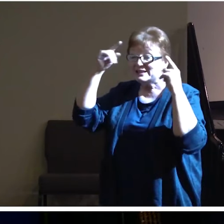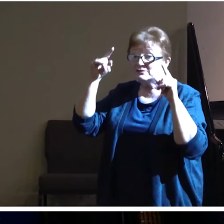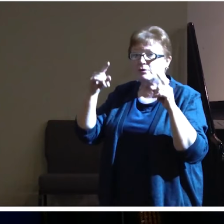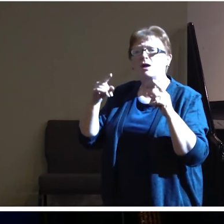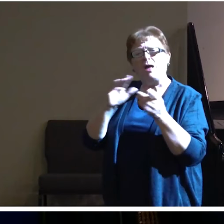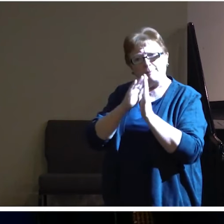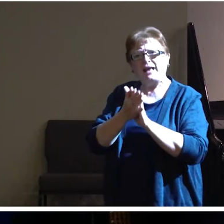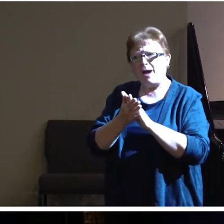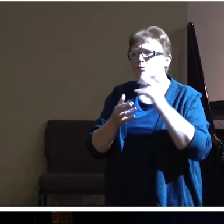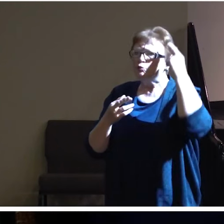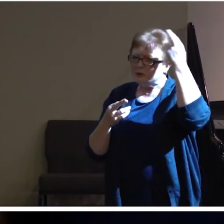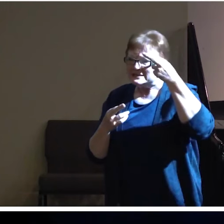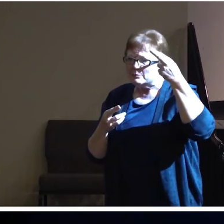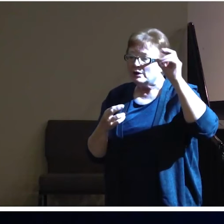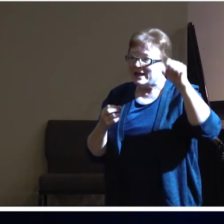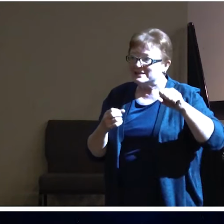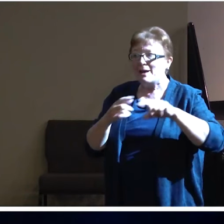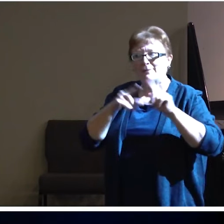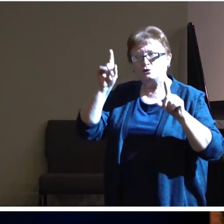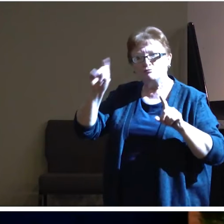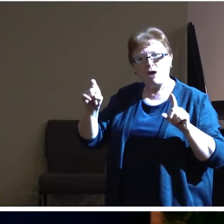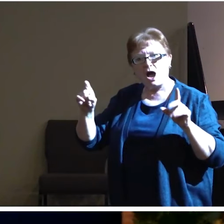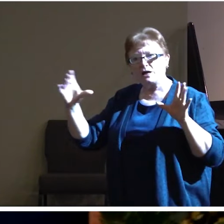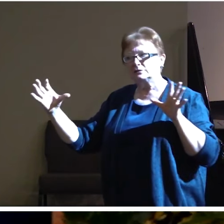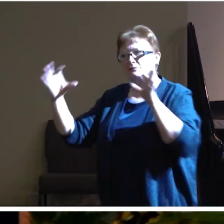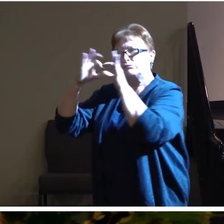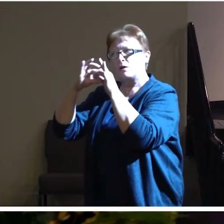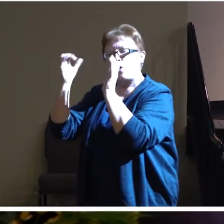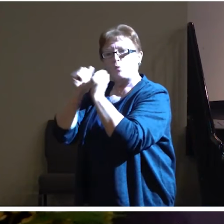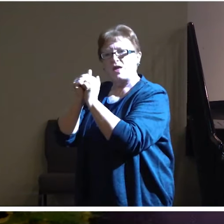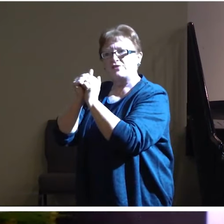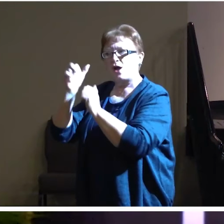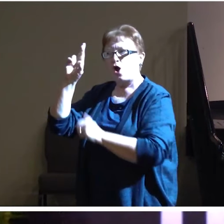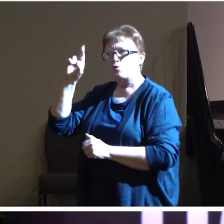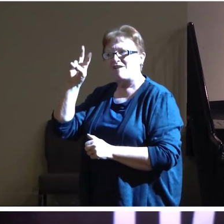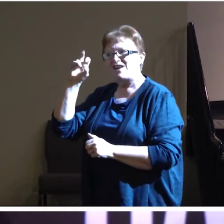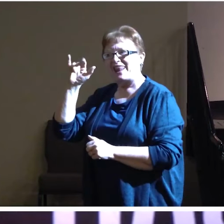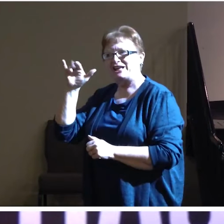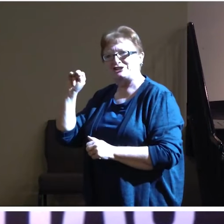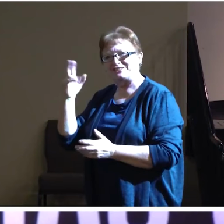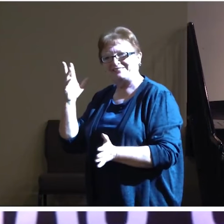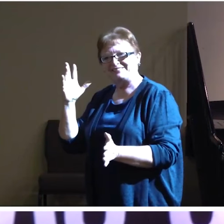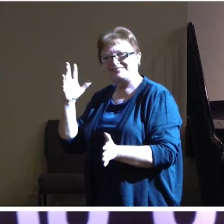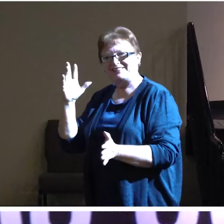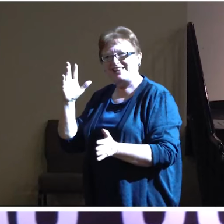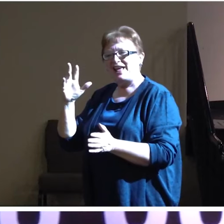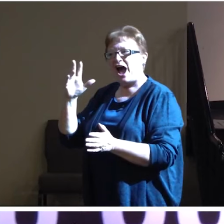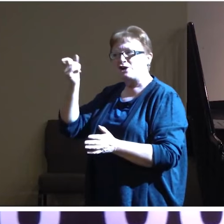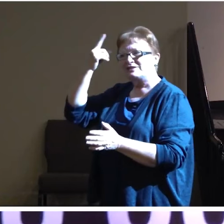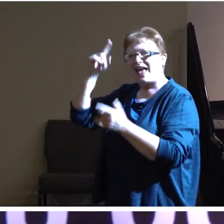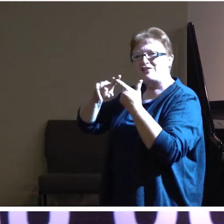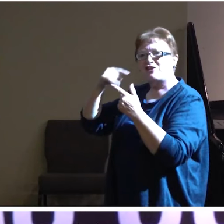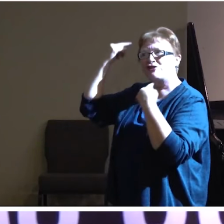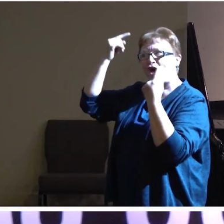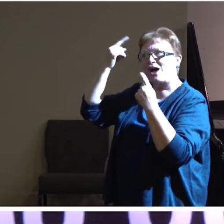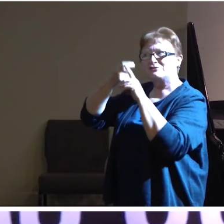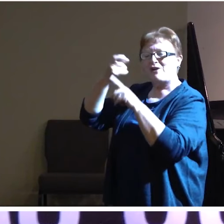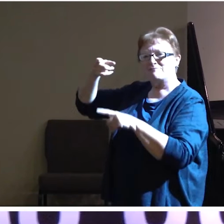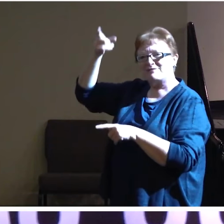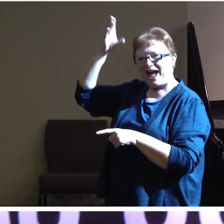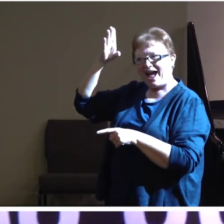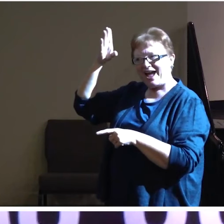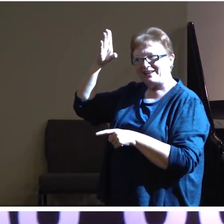But you also need to expose yourself to revelation. Because until you understand the thoughts of God, you will always be deficient